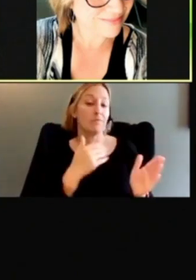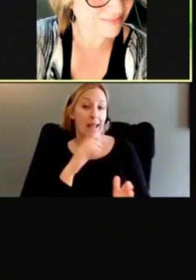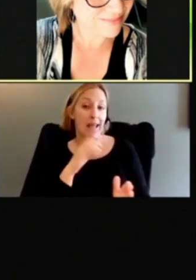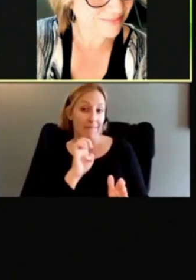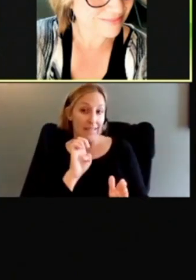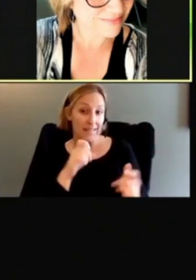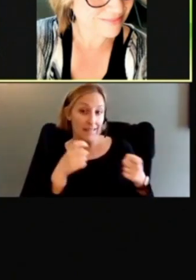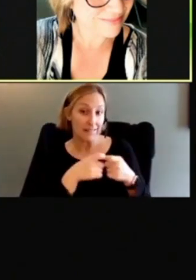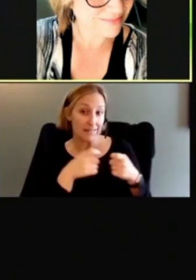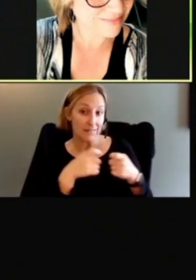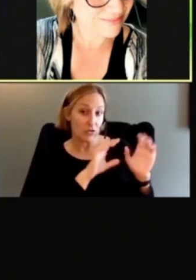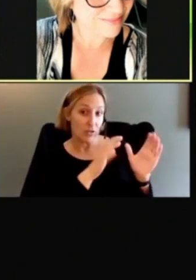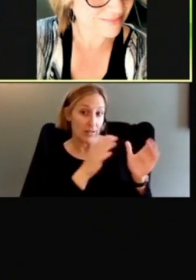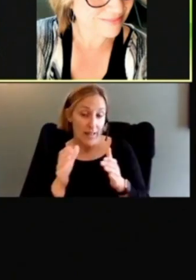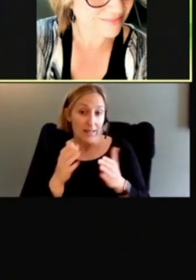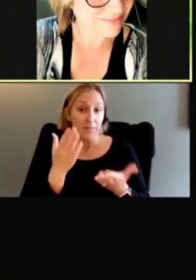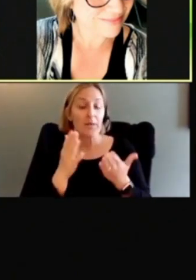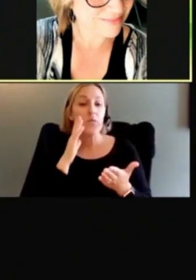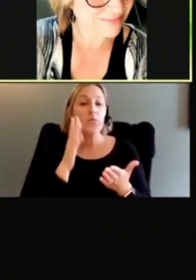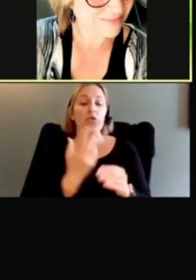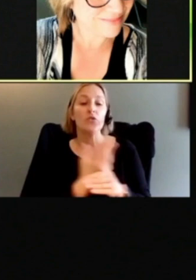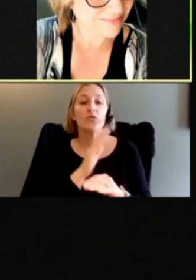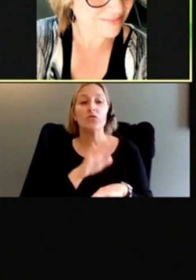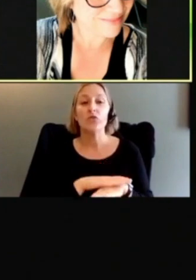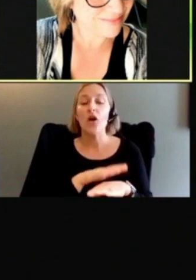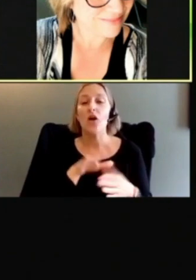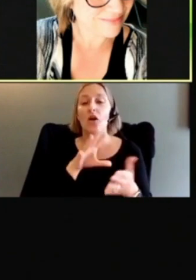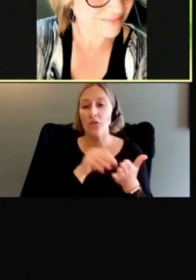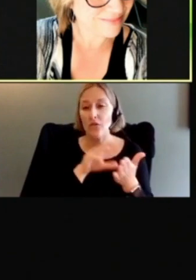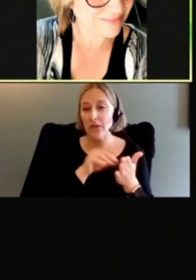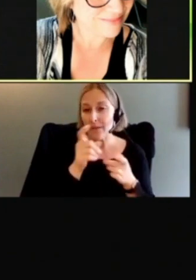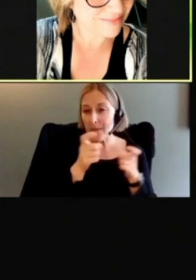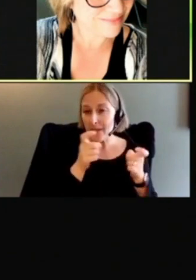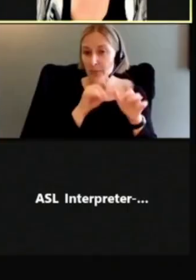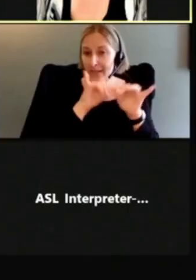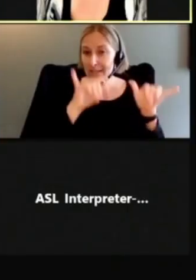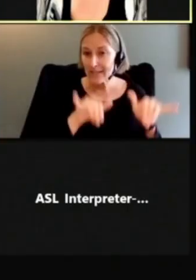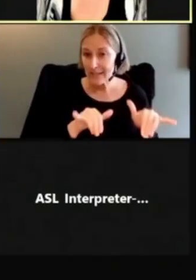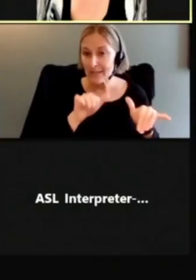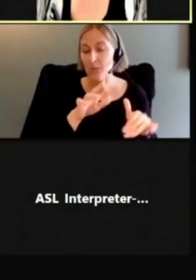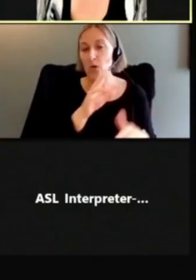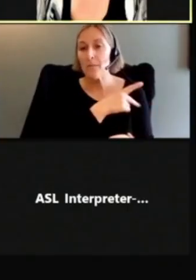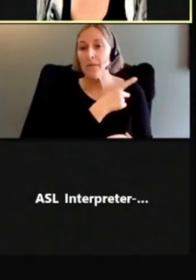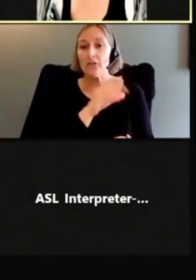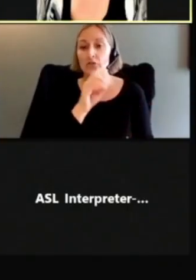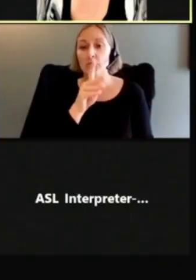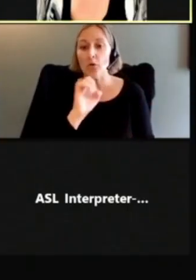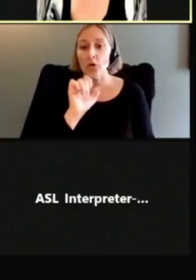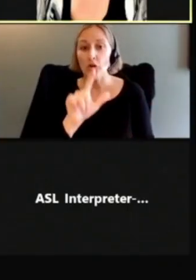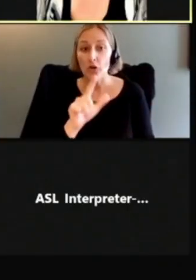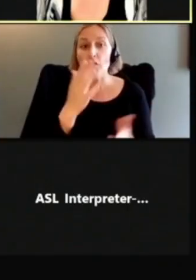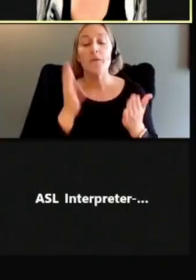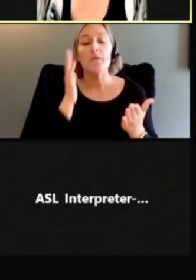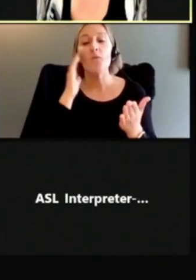management system and hosted on a website or patient portal. And they may include content to read,